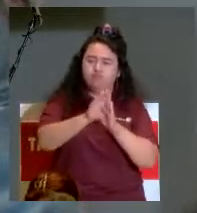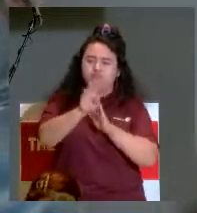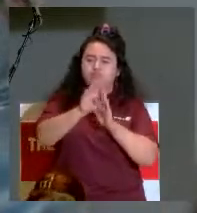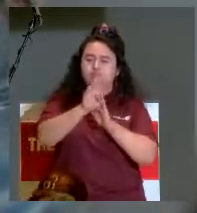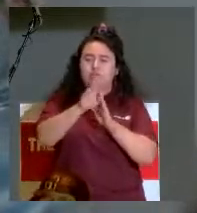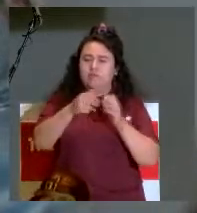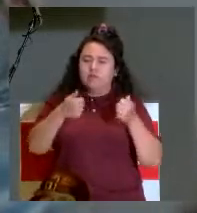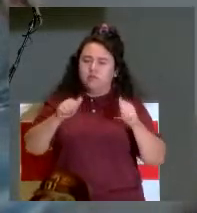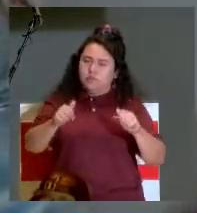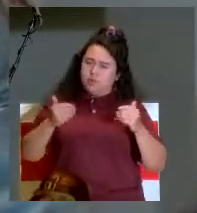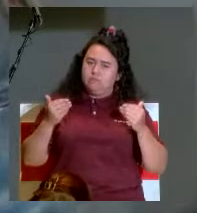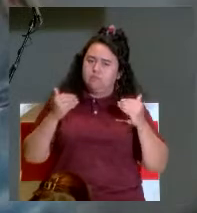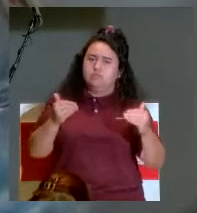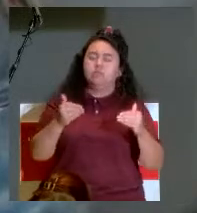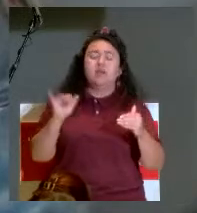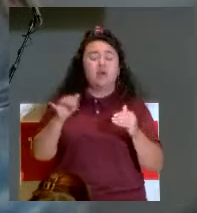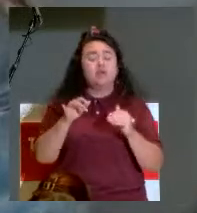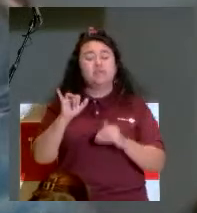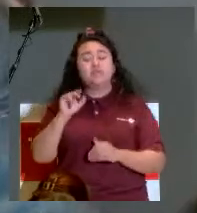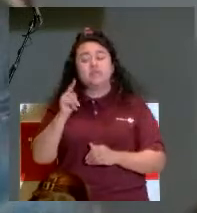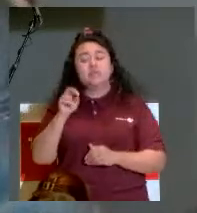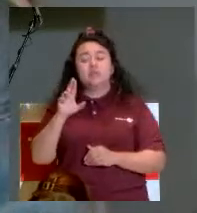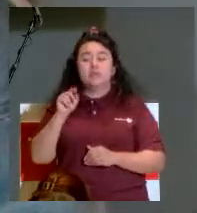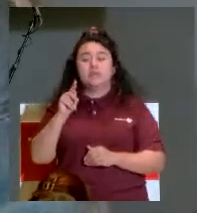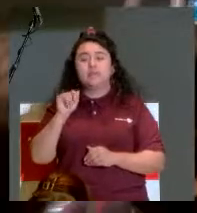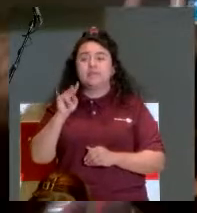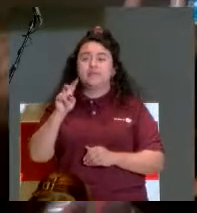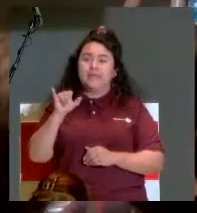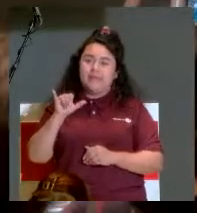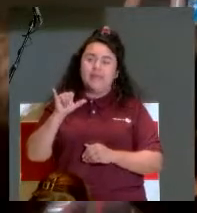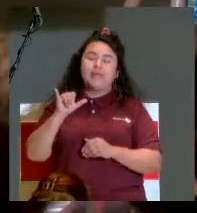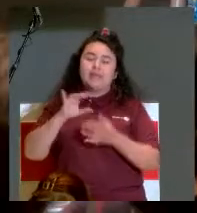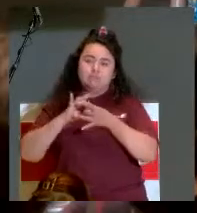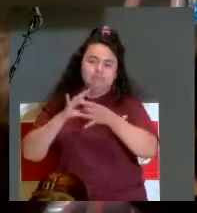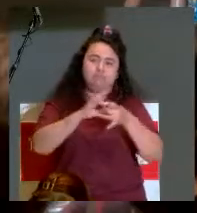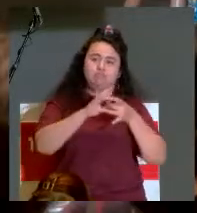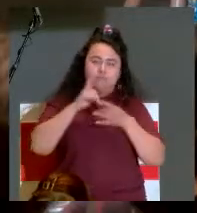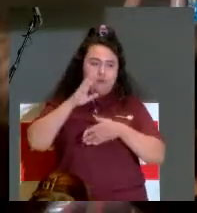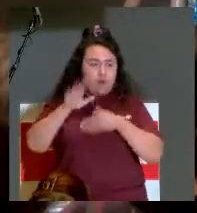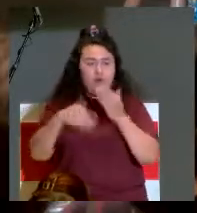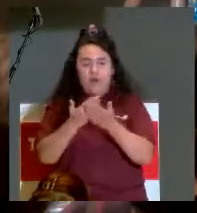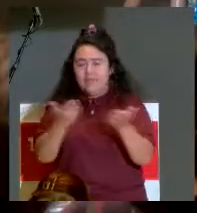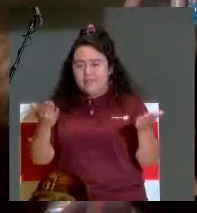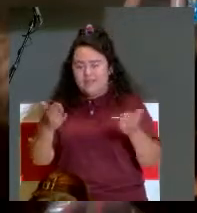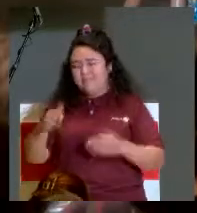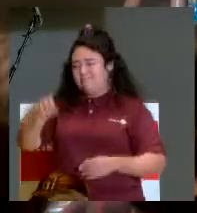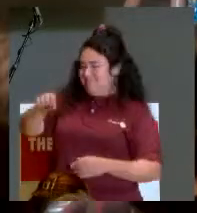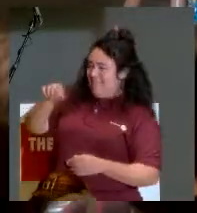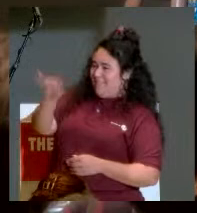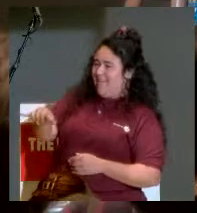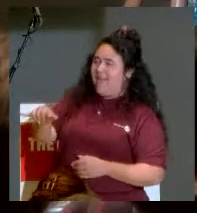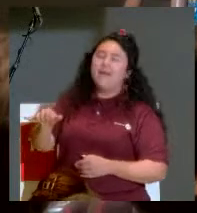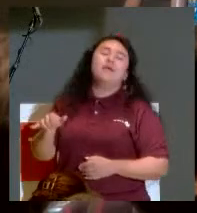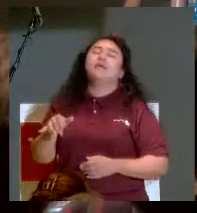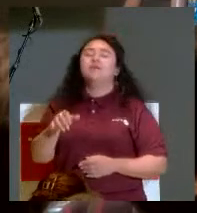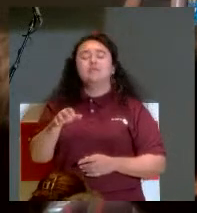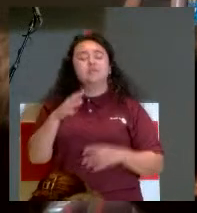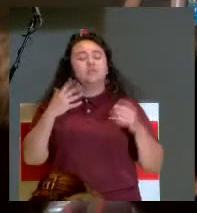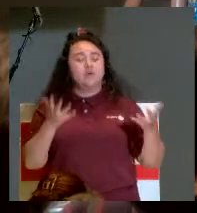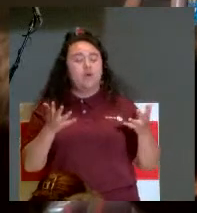the interconnectivity of all things, you know what I mean? So Whereas, like, you